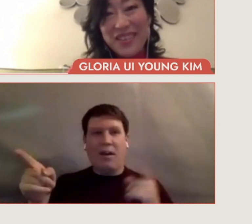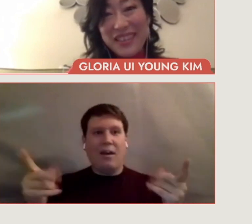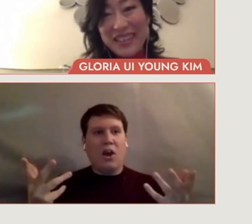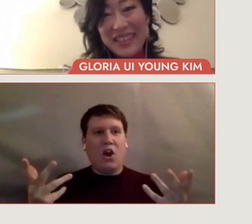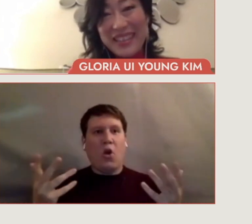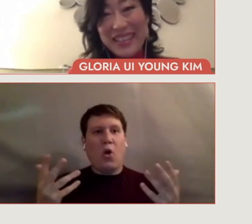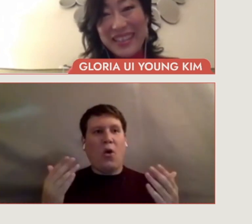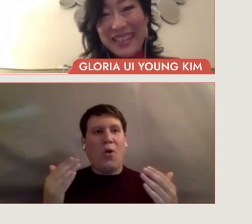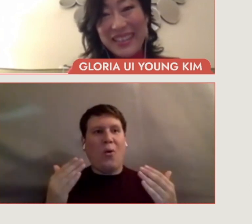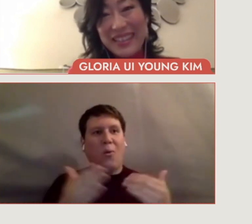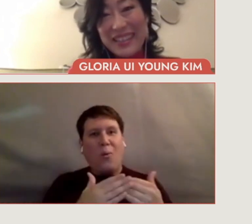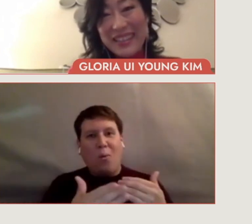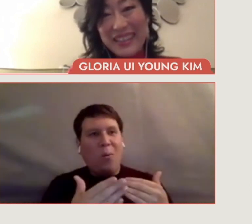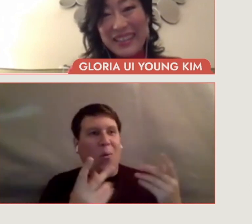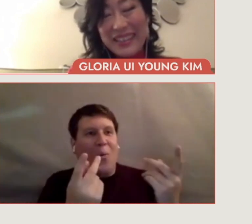why don't you tell us?